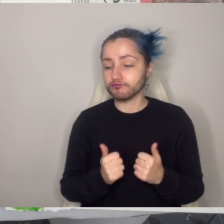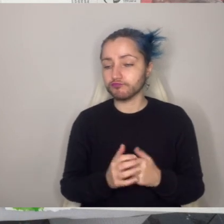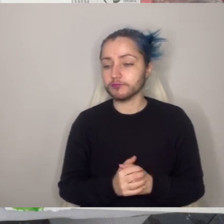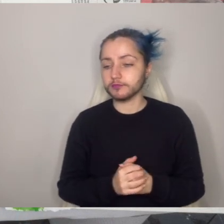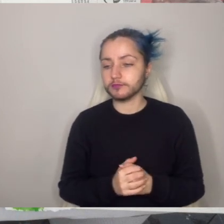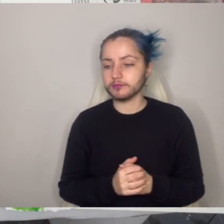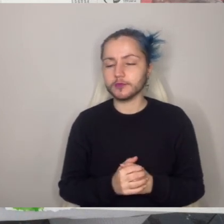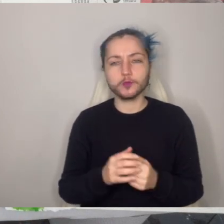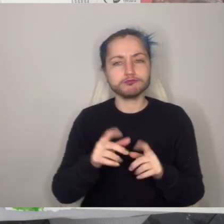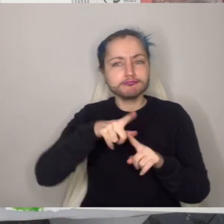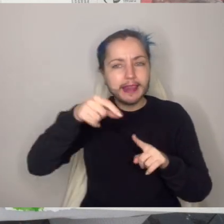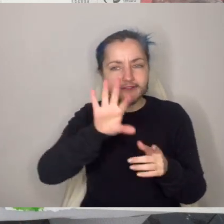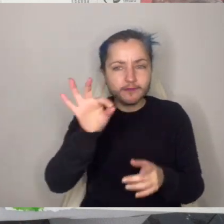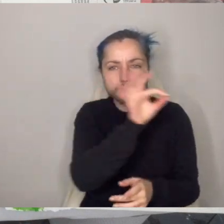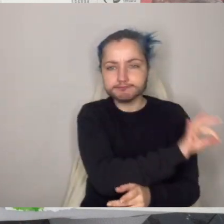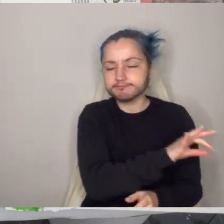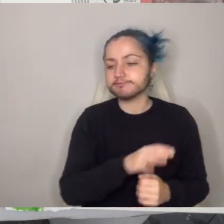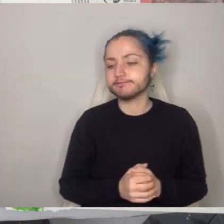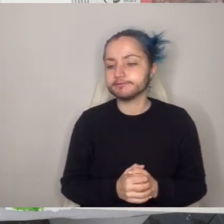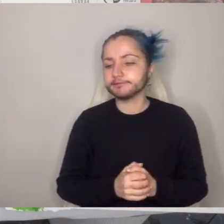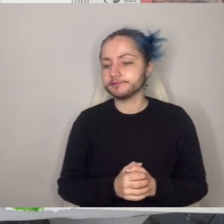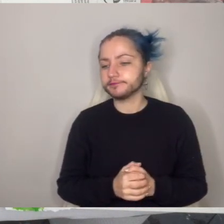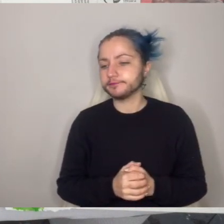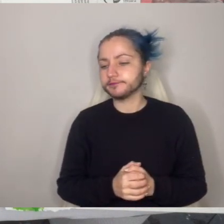There we are. So I'm just going to pull that leaf off.